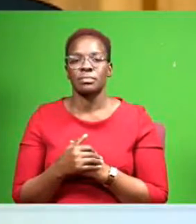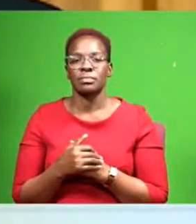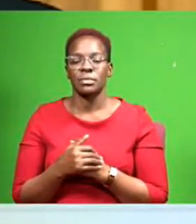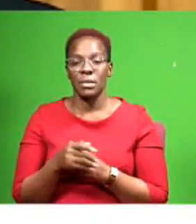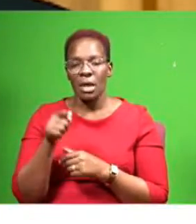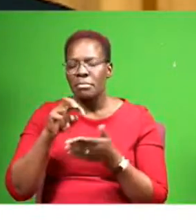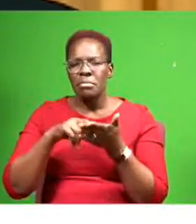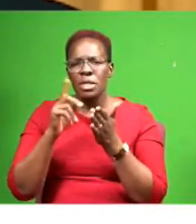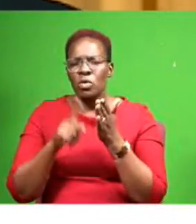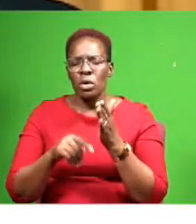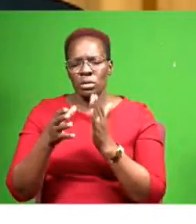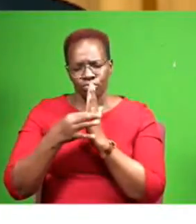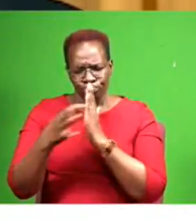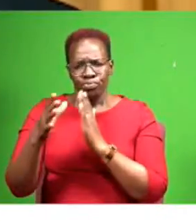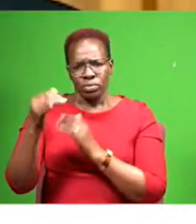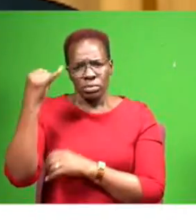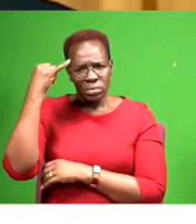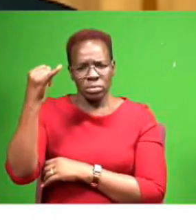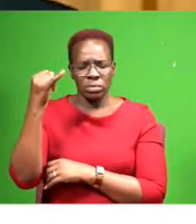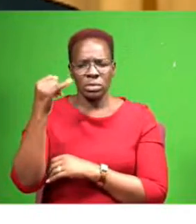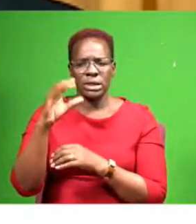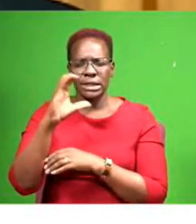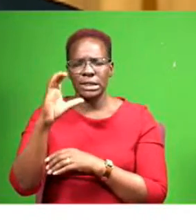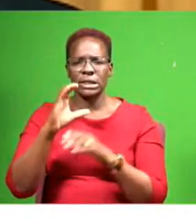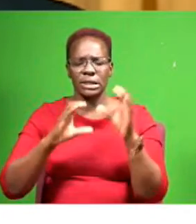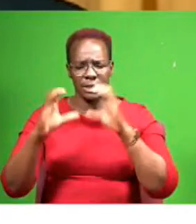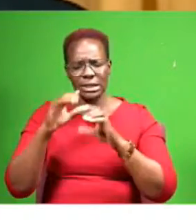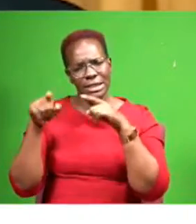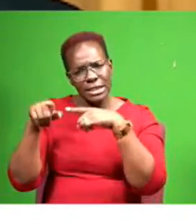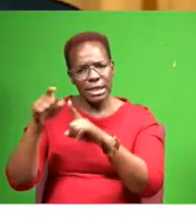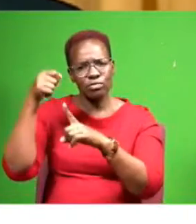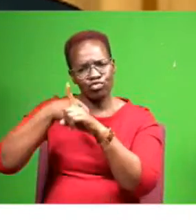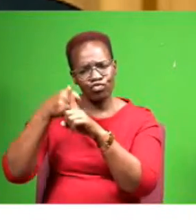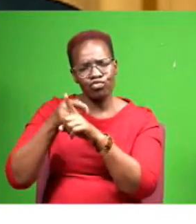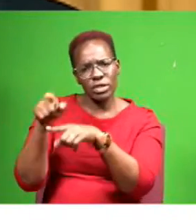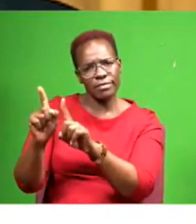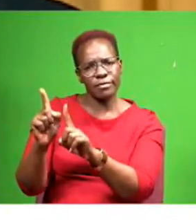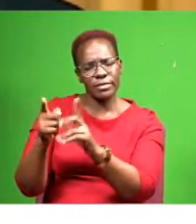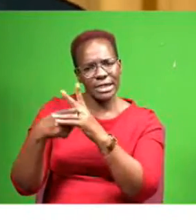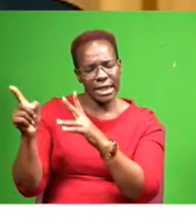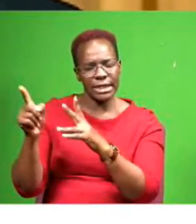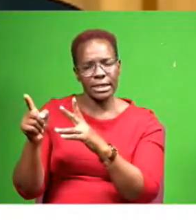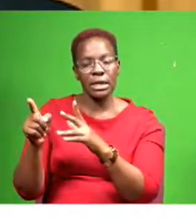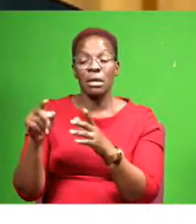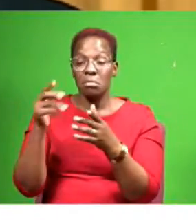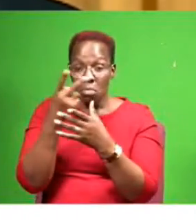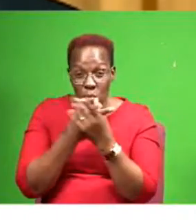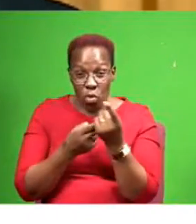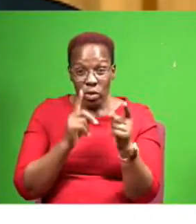This means that the popular initiative is a citizen-driven process. In both instances,